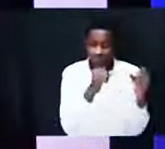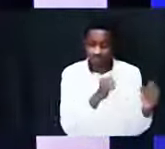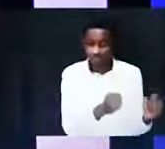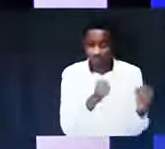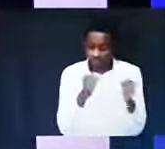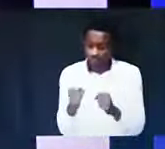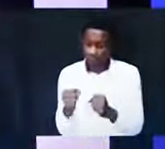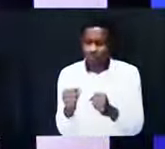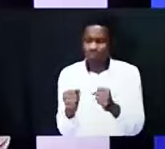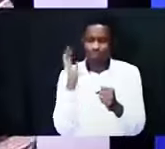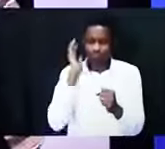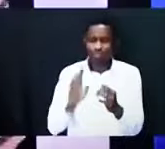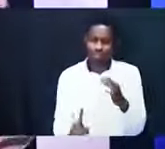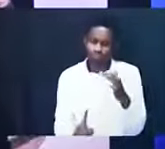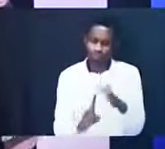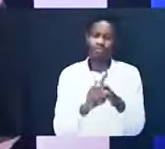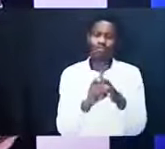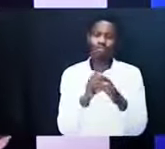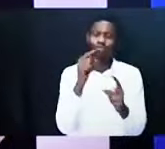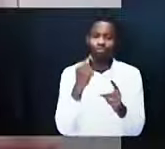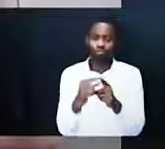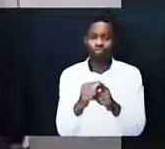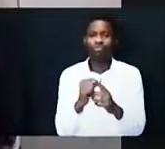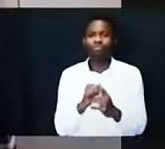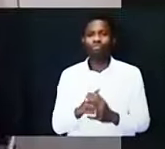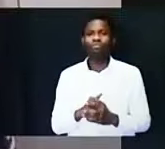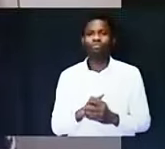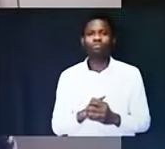power will zoom out of the way.